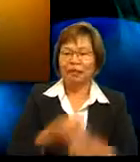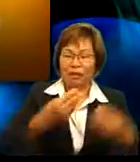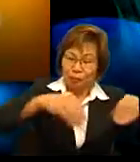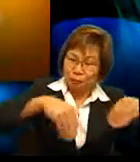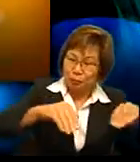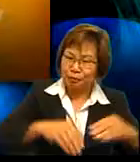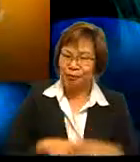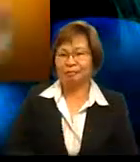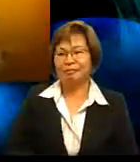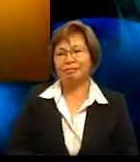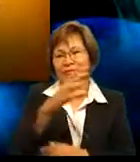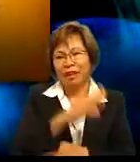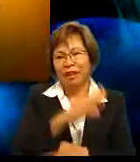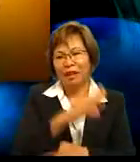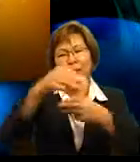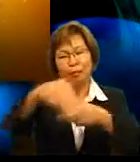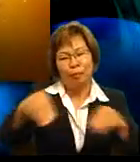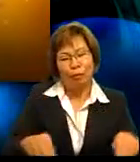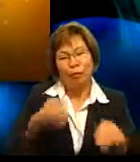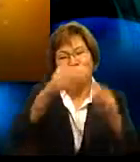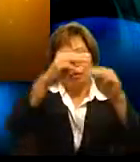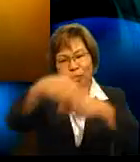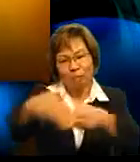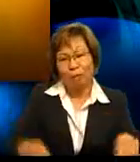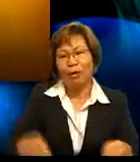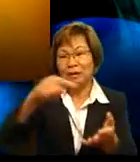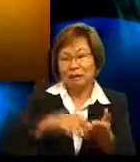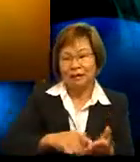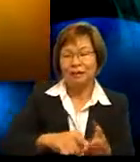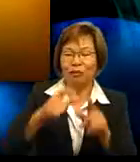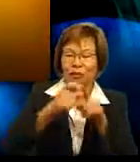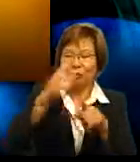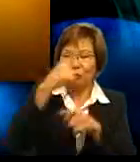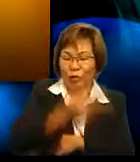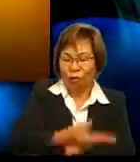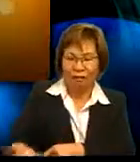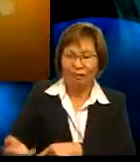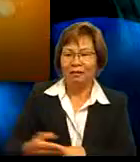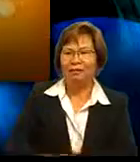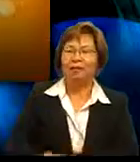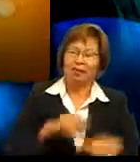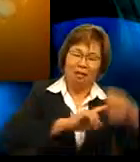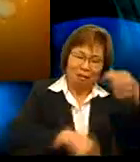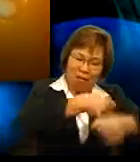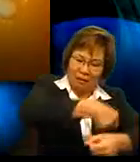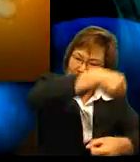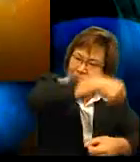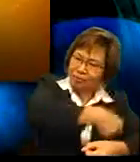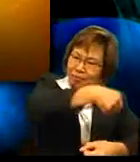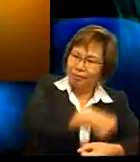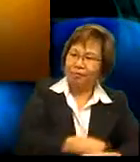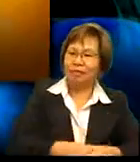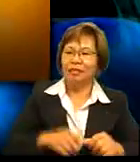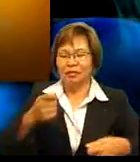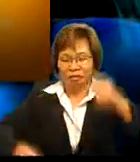shop, and mall. And these are the words for things: basket,